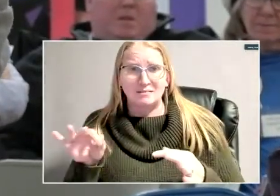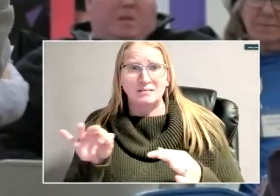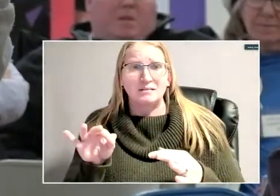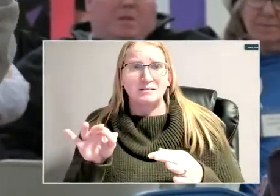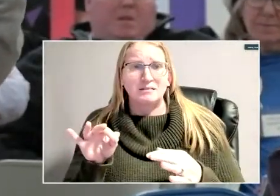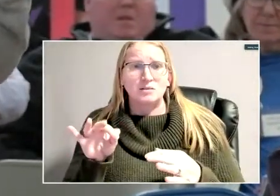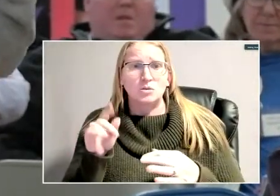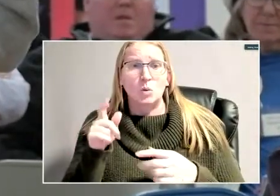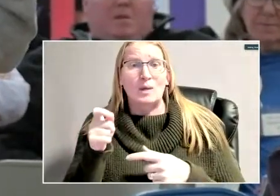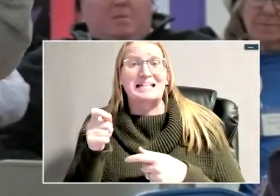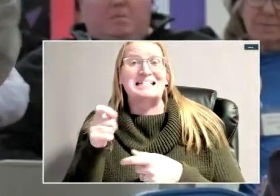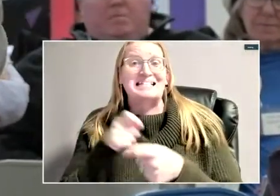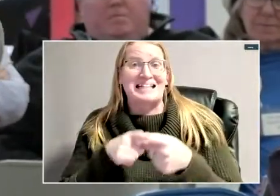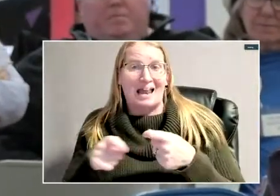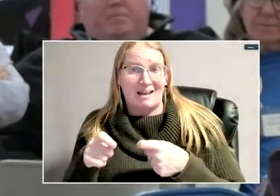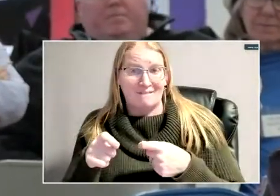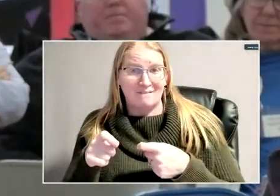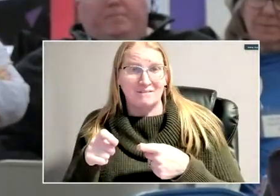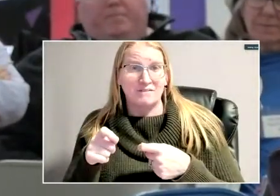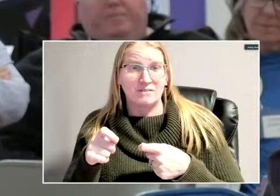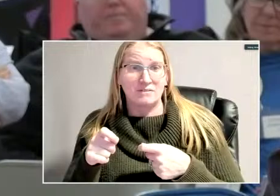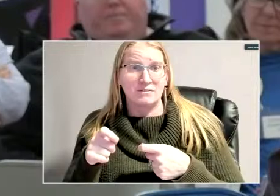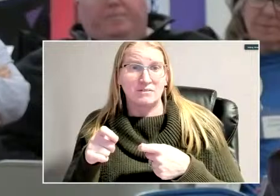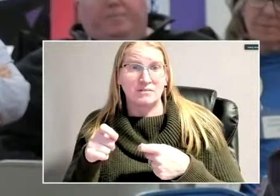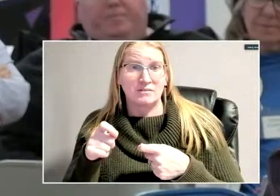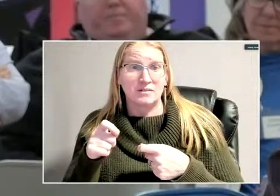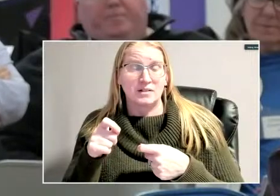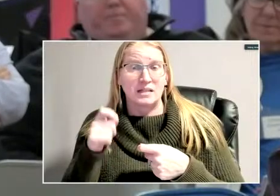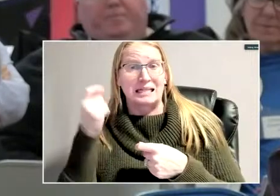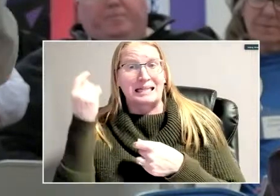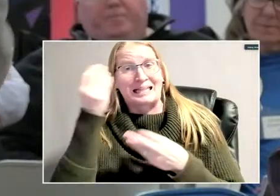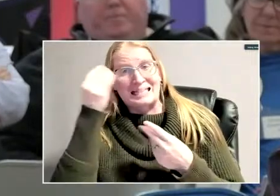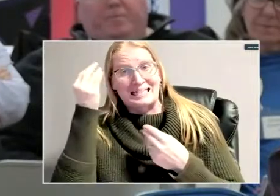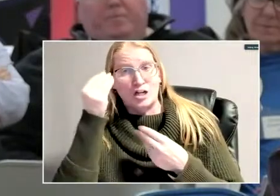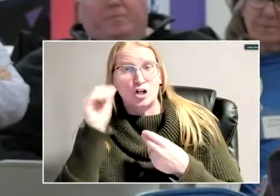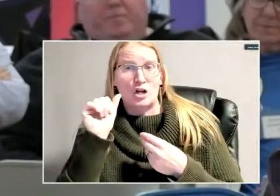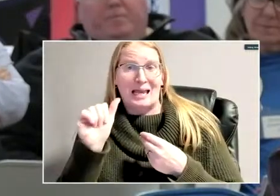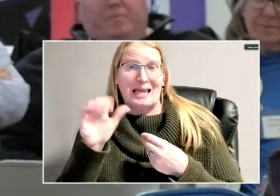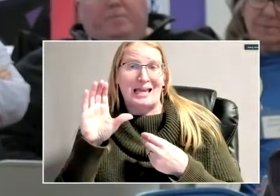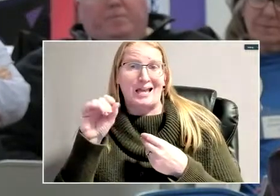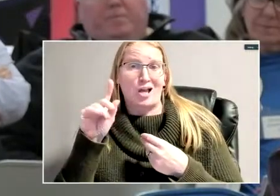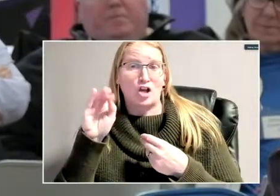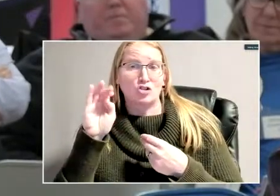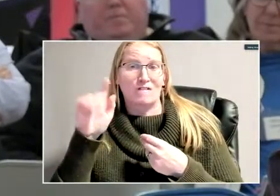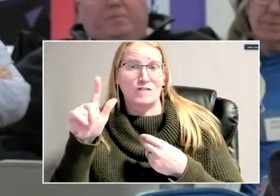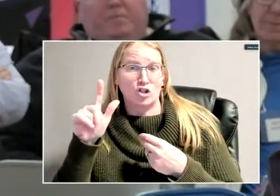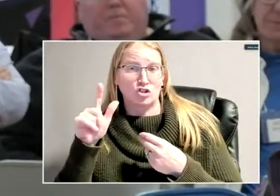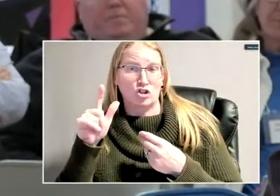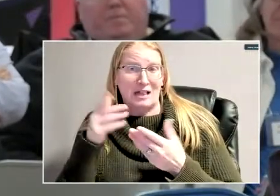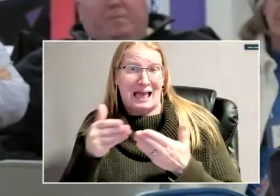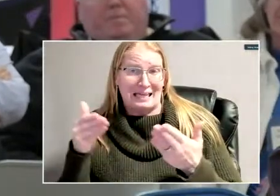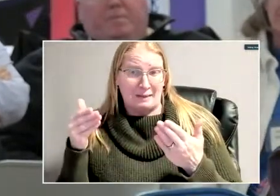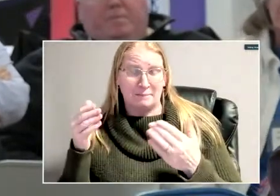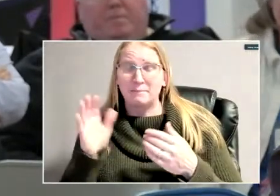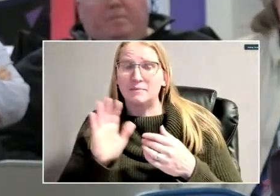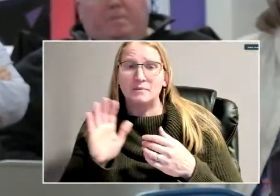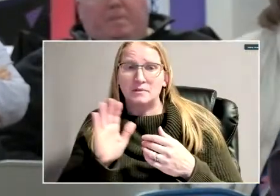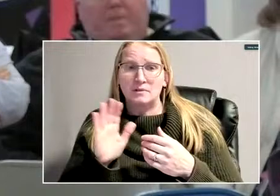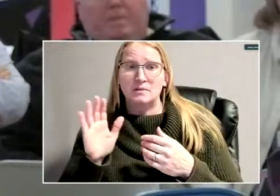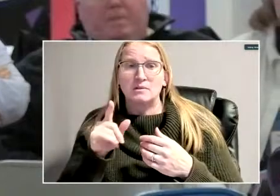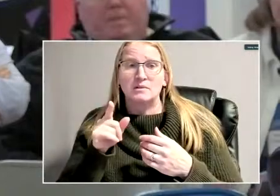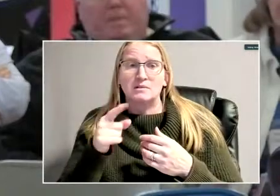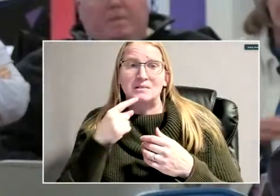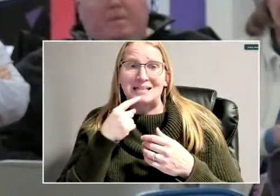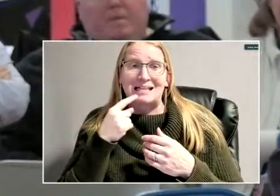of to consider a controversial item to consider the recommend the